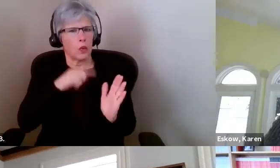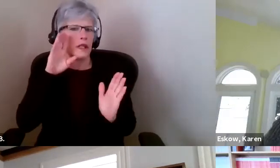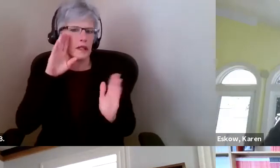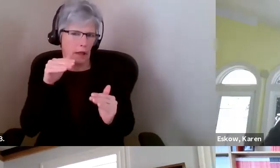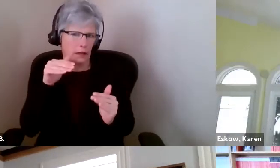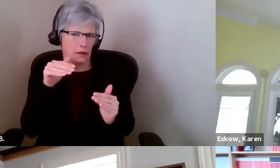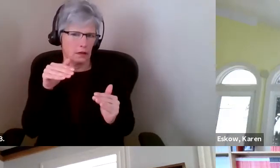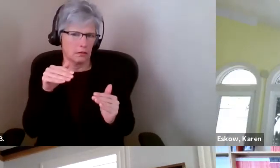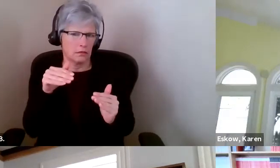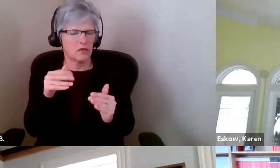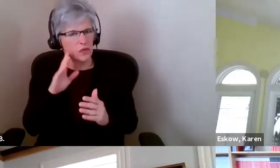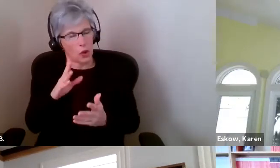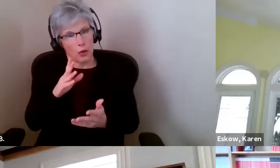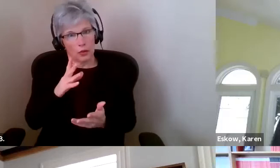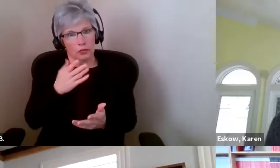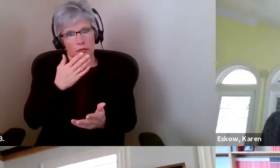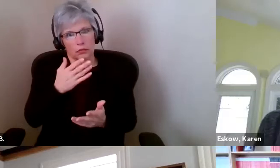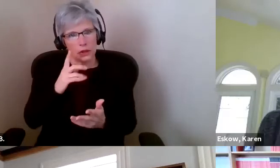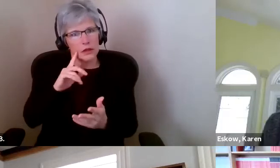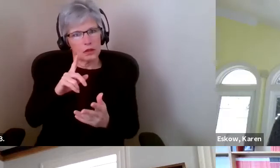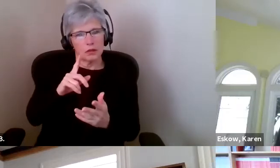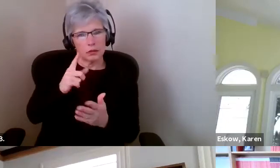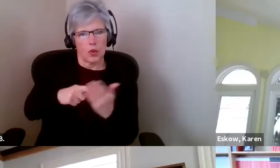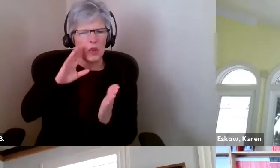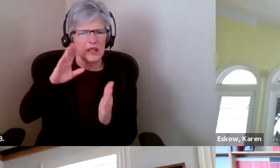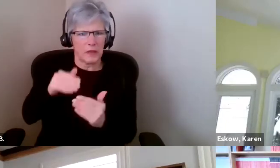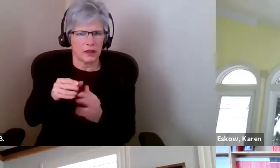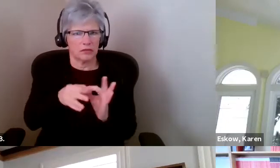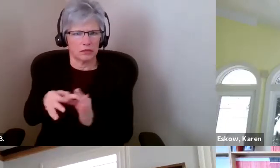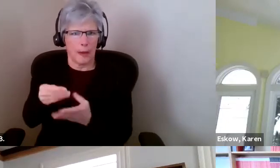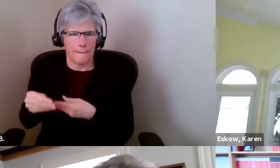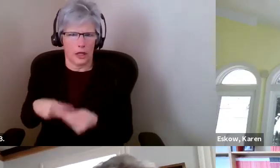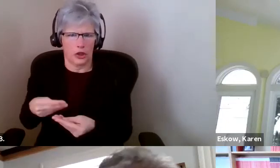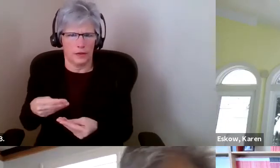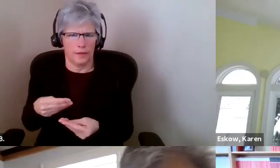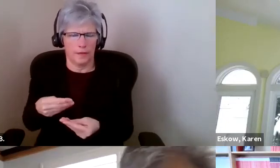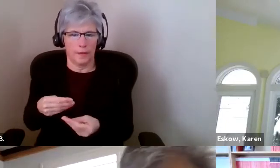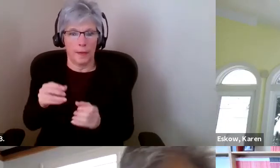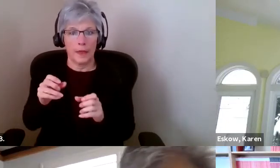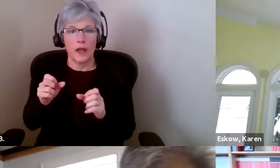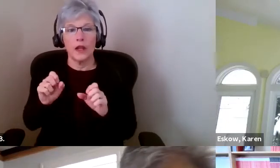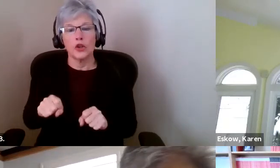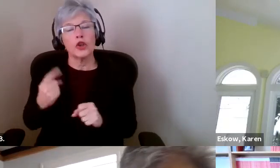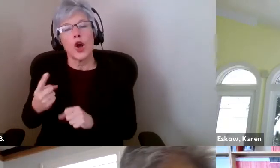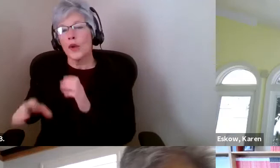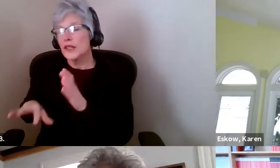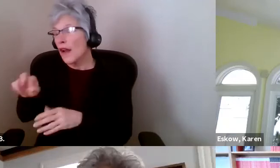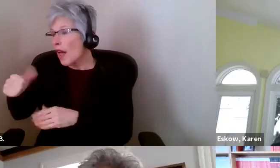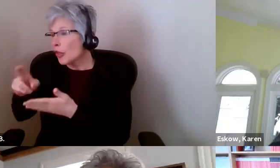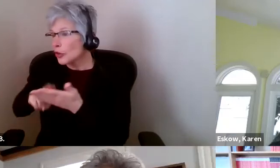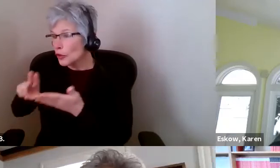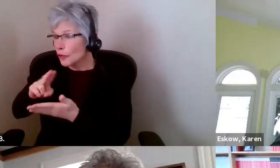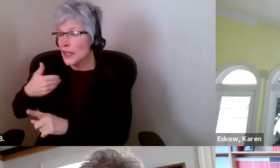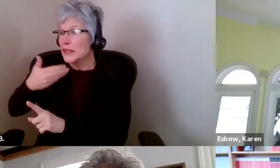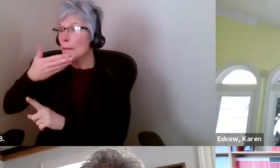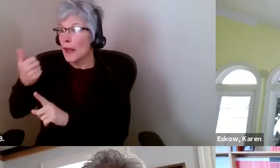budget. So that's really excellent. Again, if you know people at other universities, you can always find a university that has a better situation, but most universities